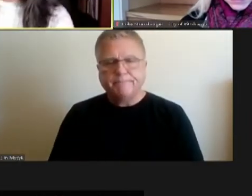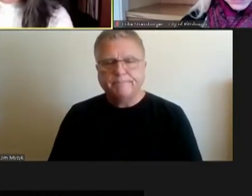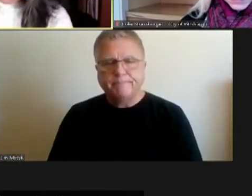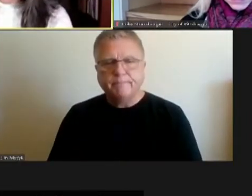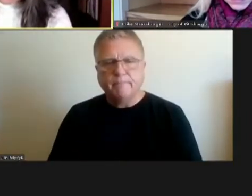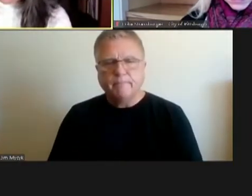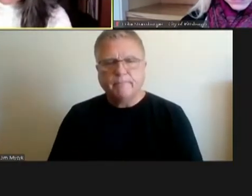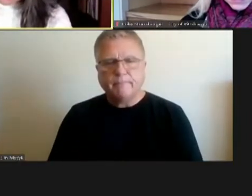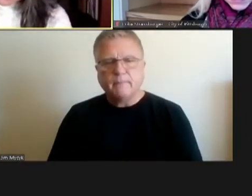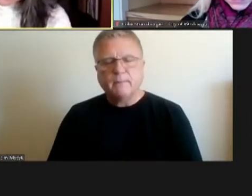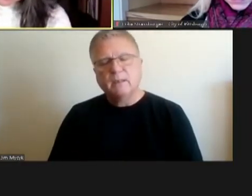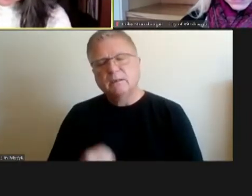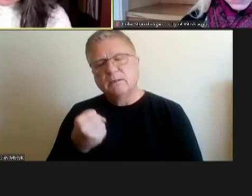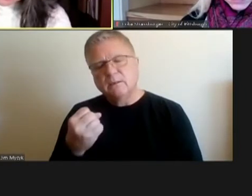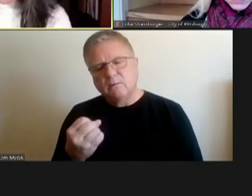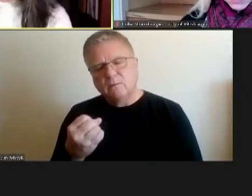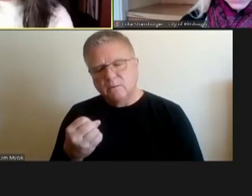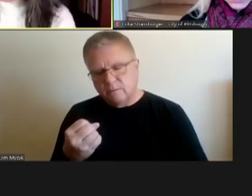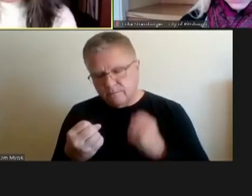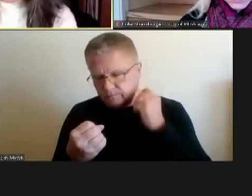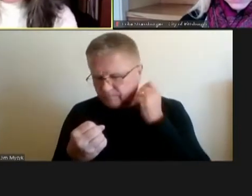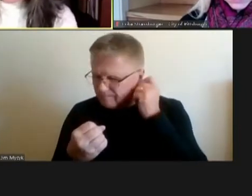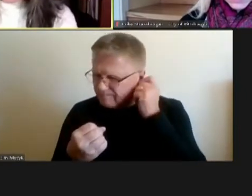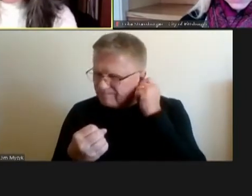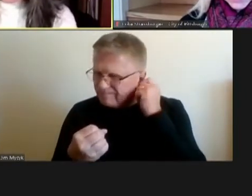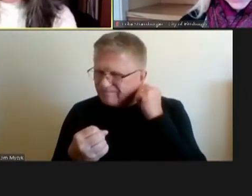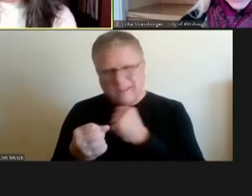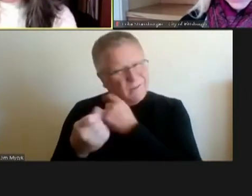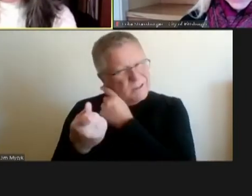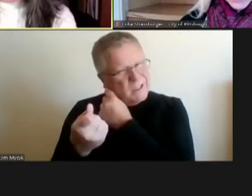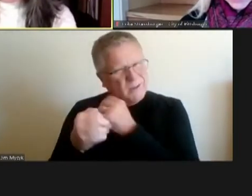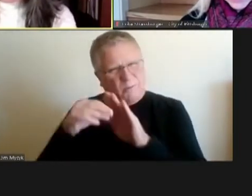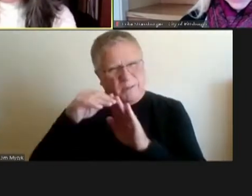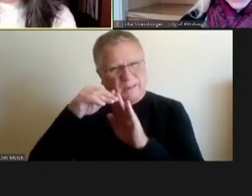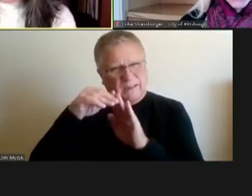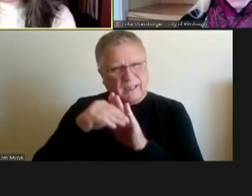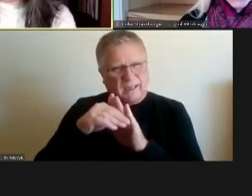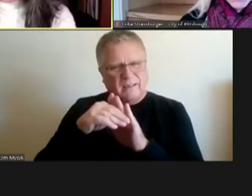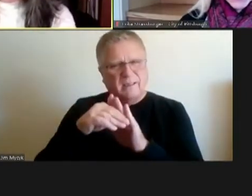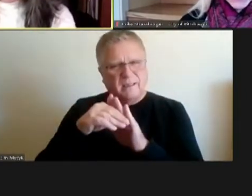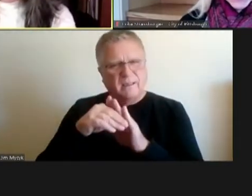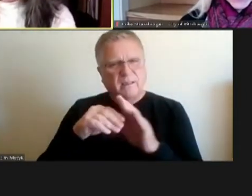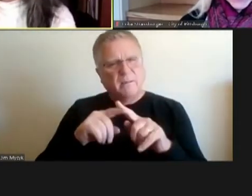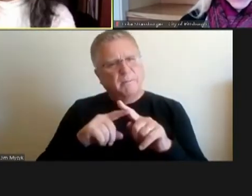So it was down a bit, but it was